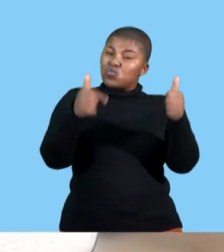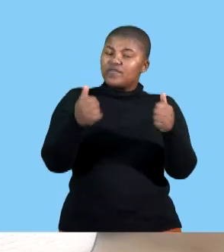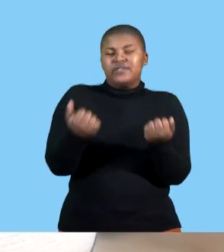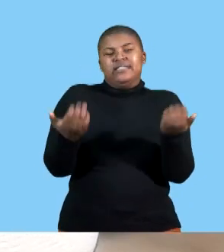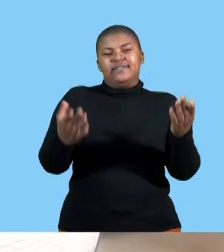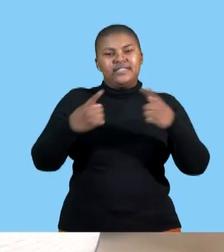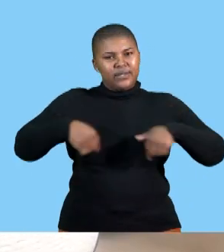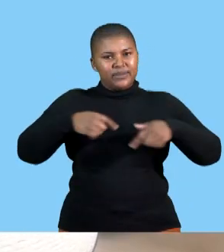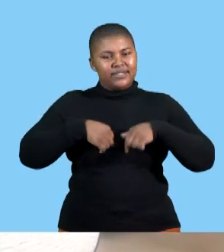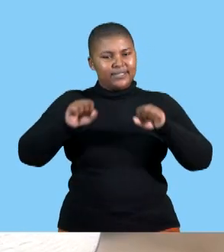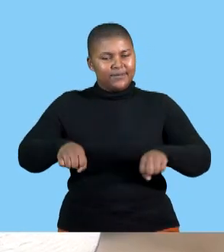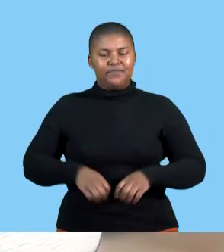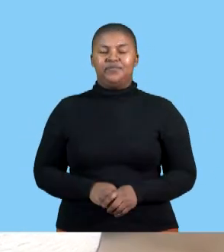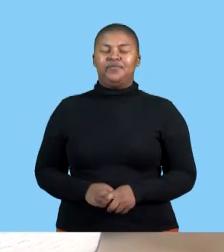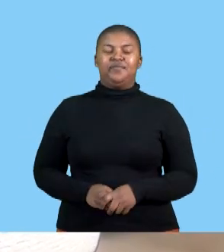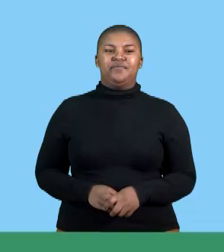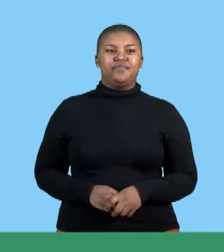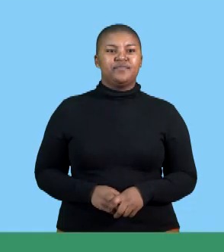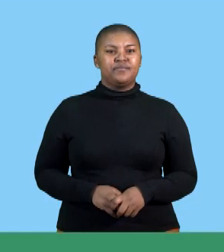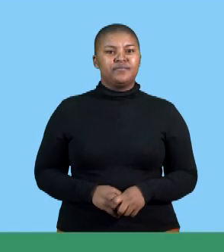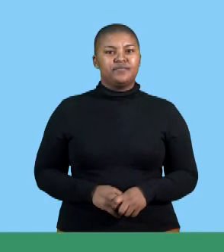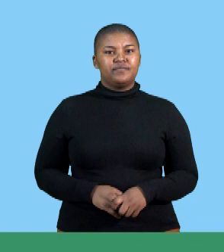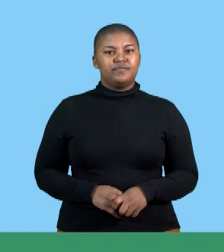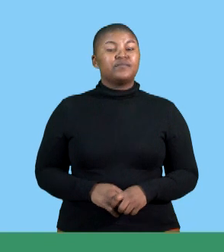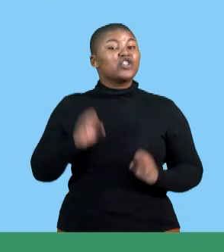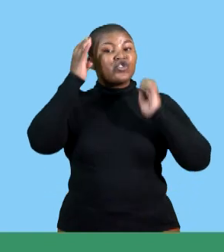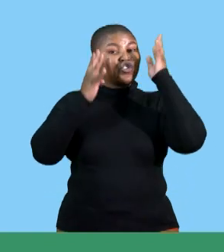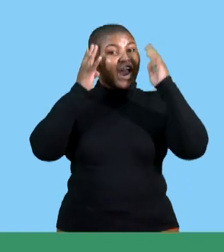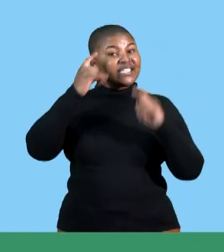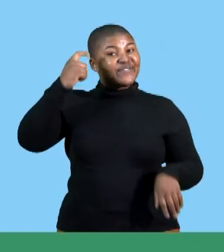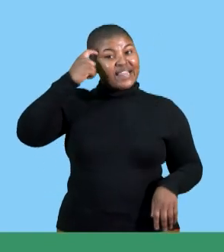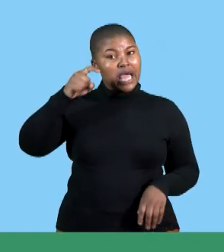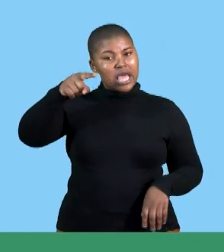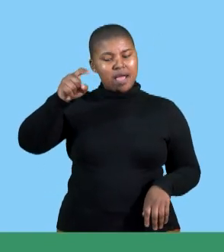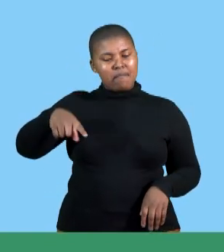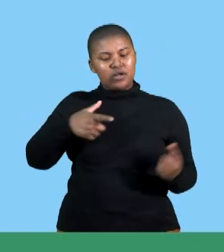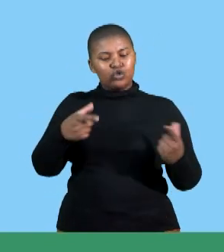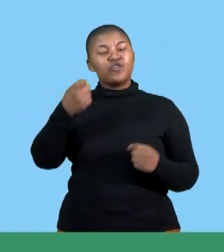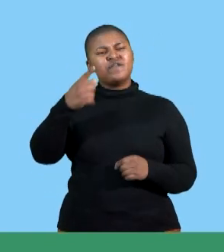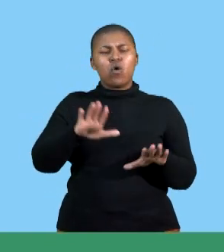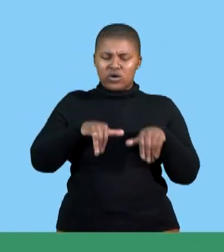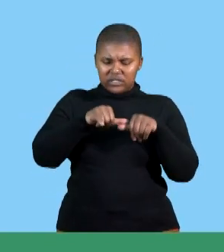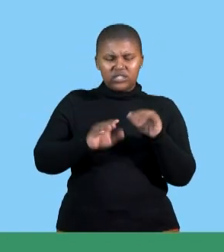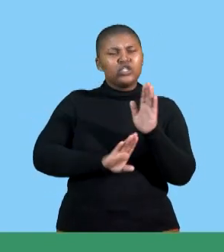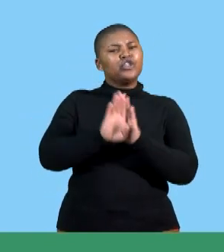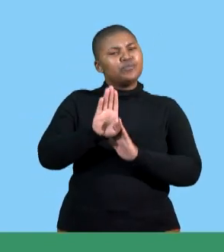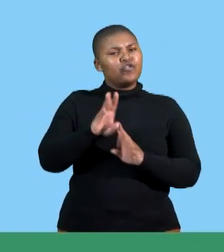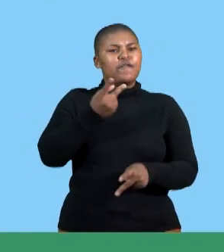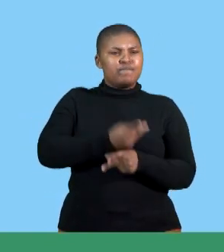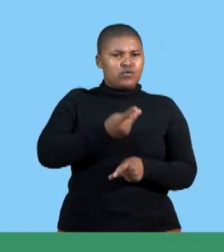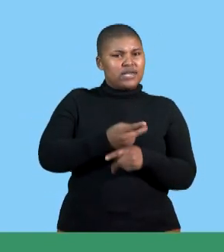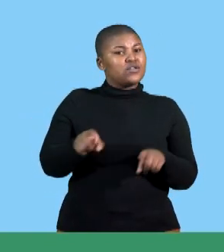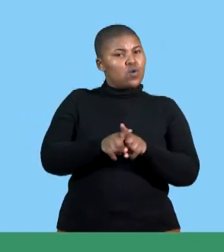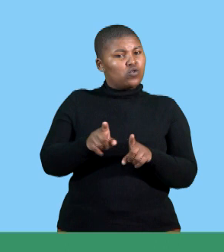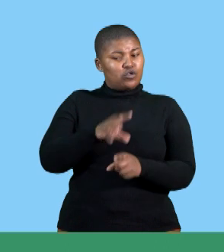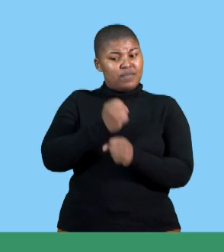which is good for our sales. Creative thinking can be applied to continuously improve